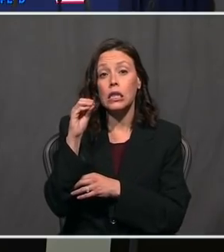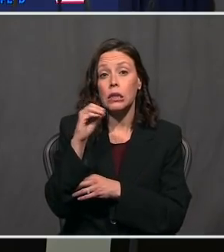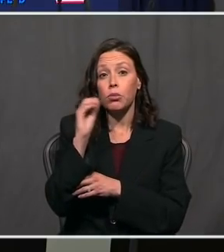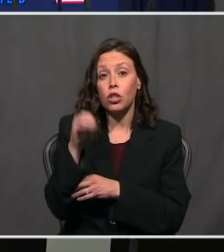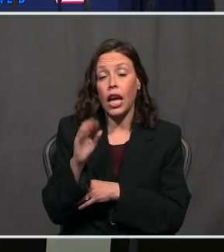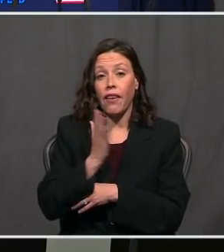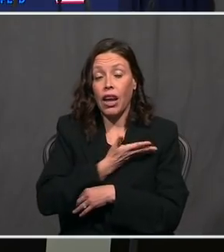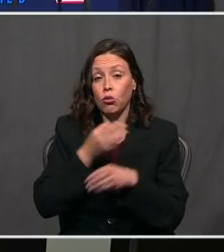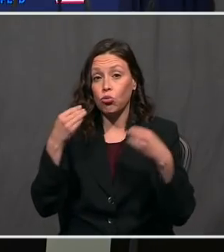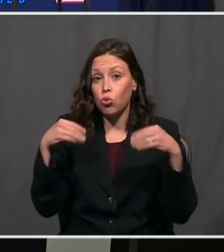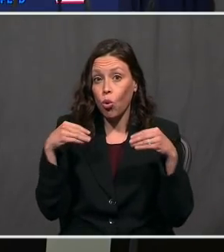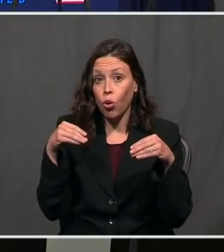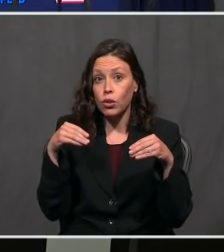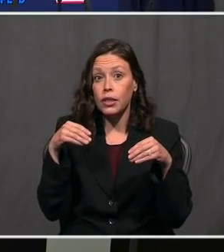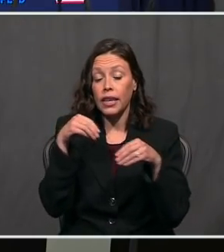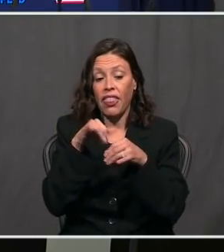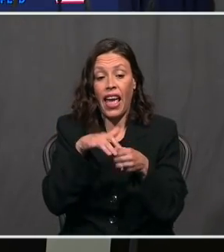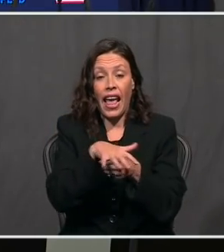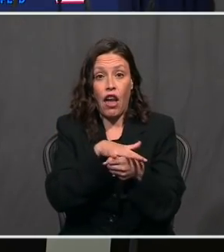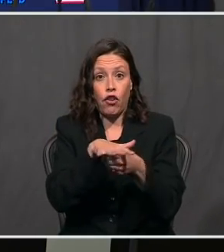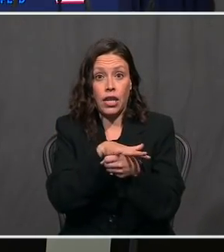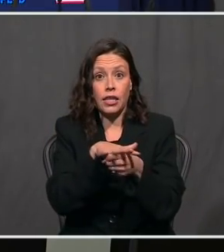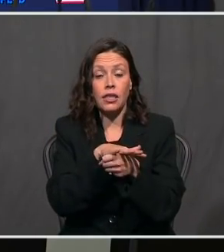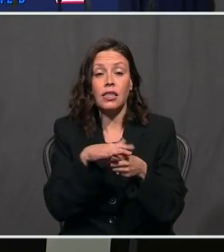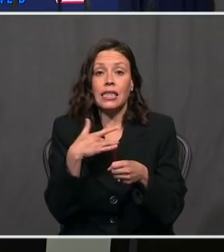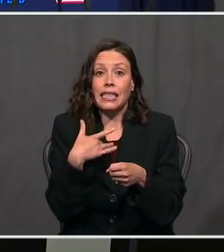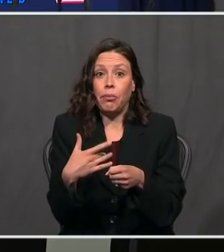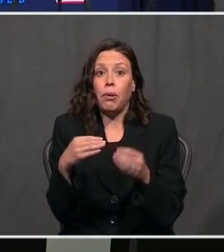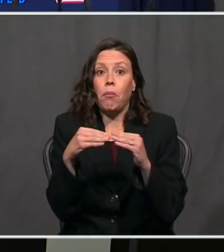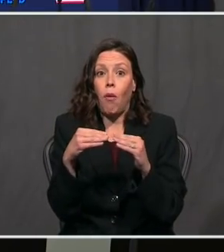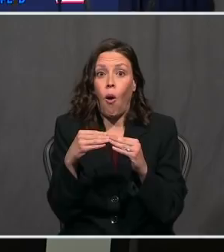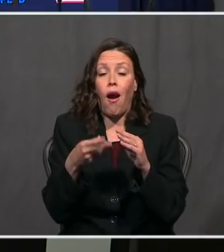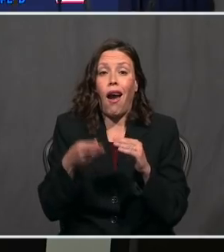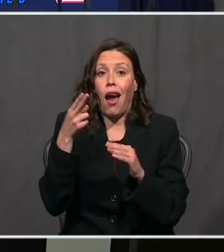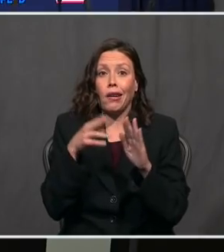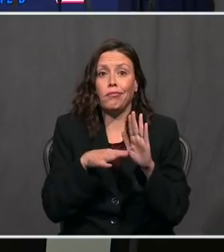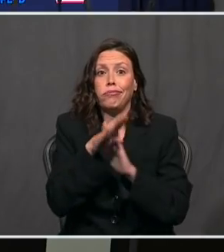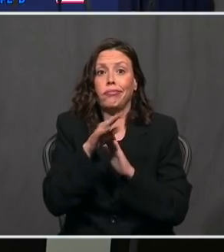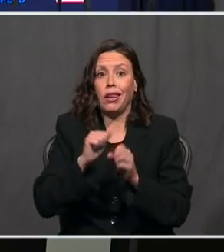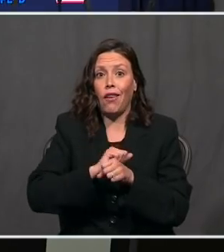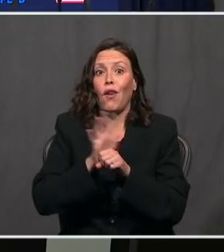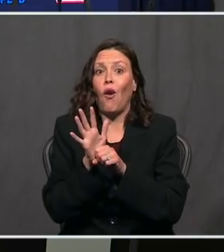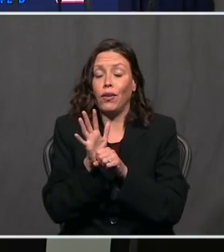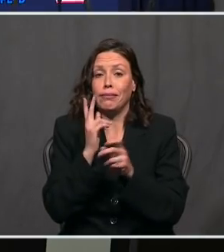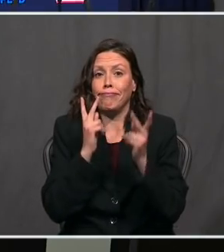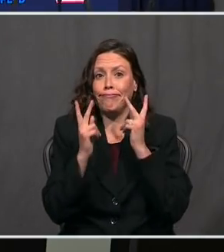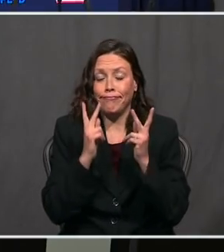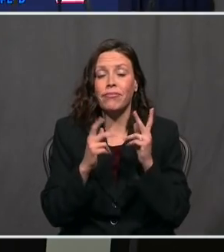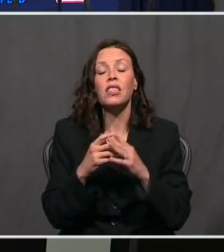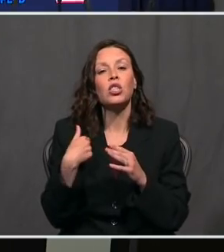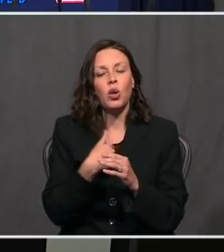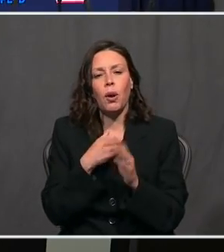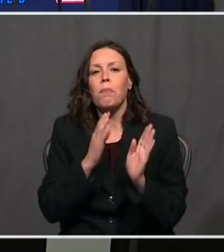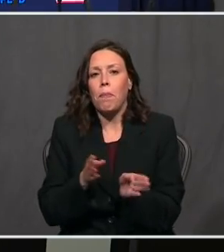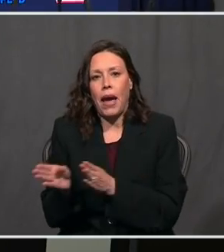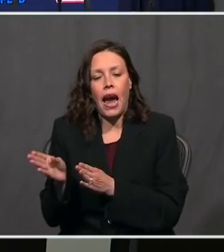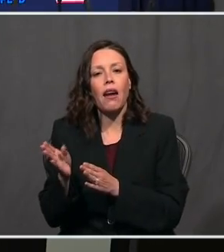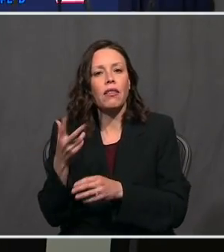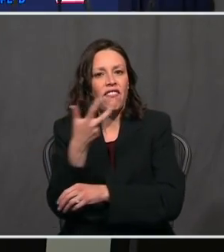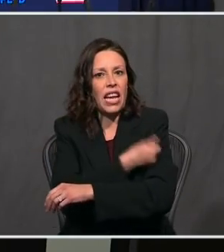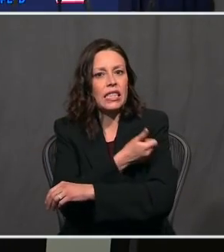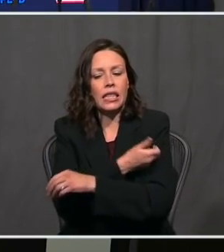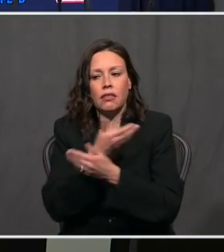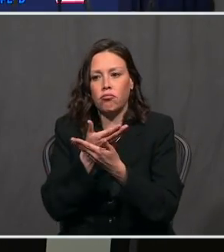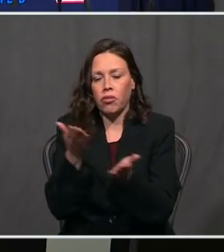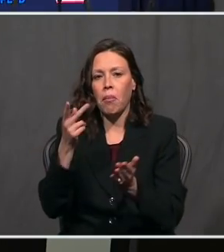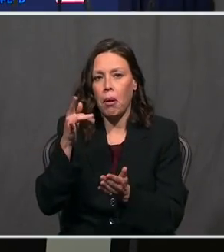of our stores are in areas that are more vulnerable to COVID as well. And yeah, we're very well prepared to vaccinate the general public.